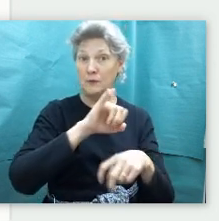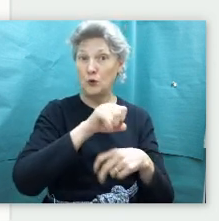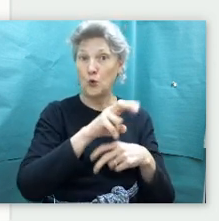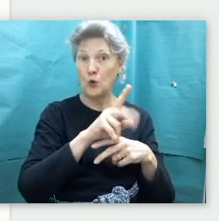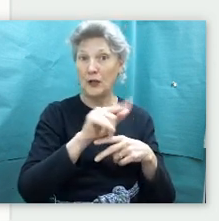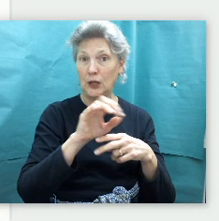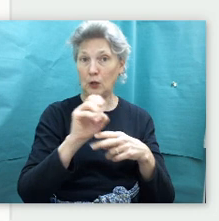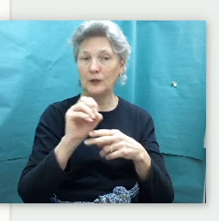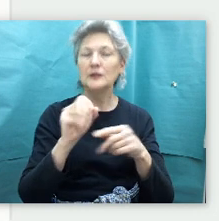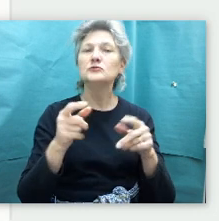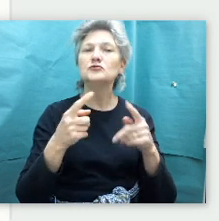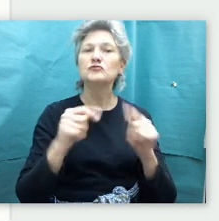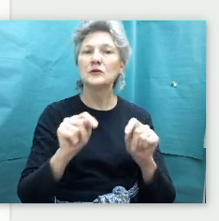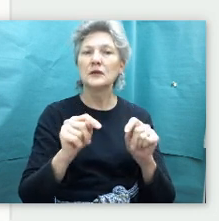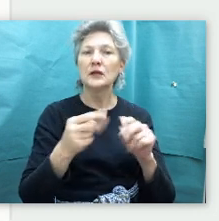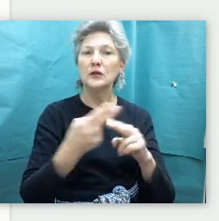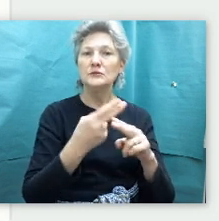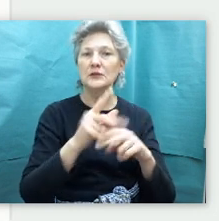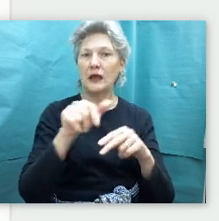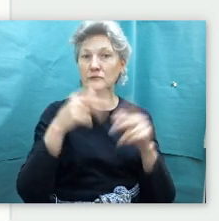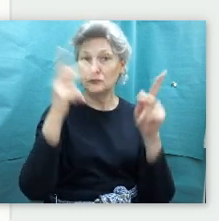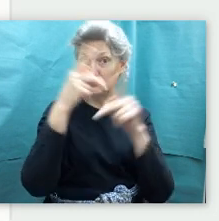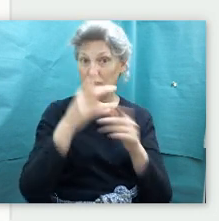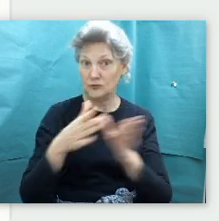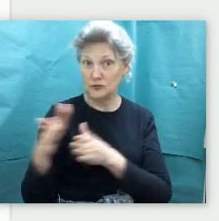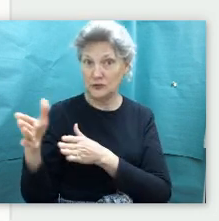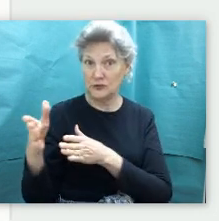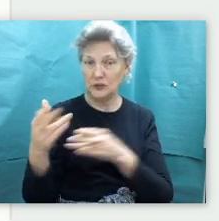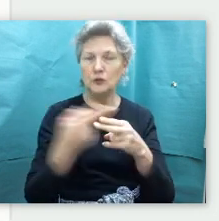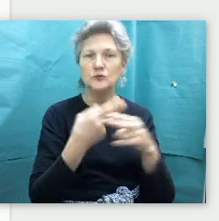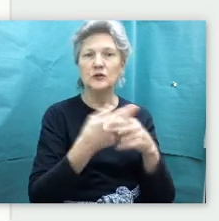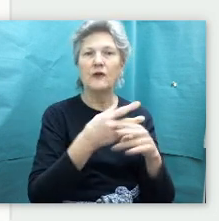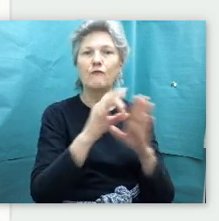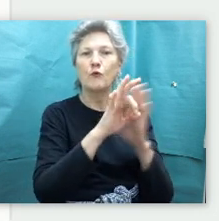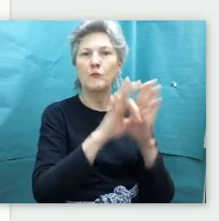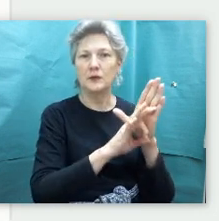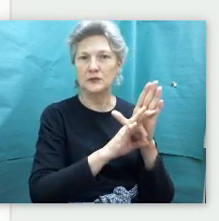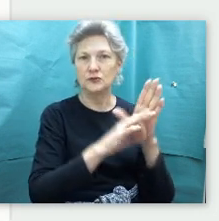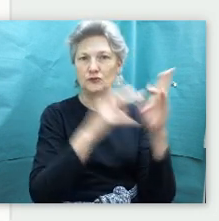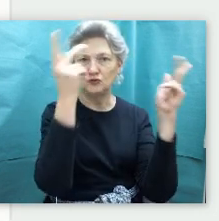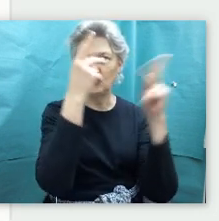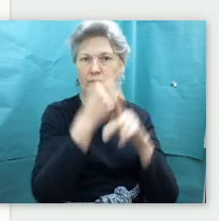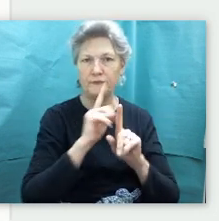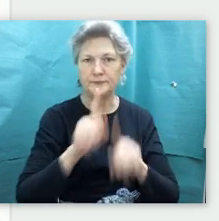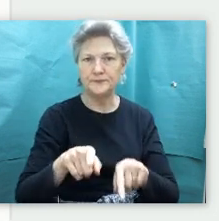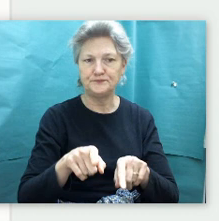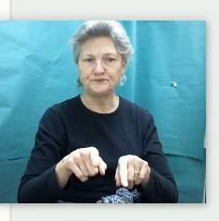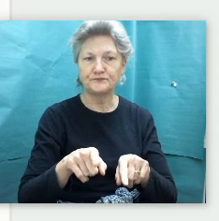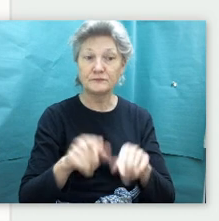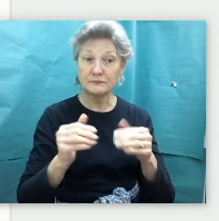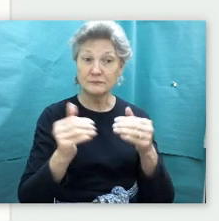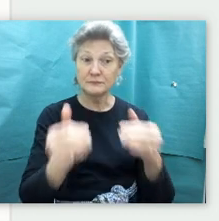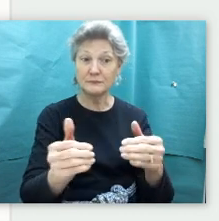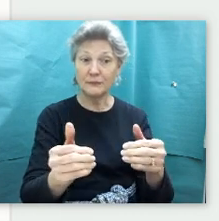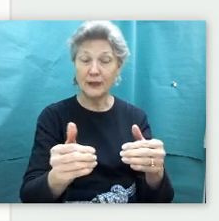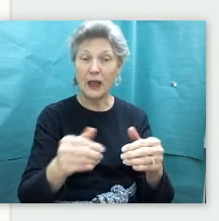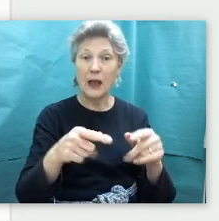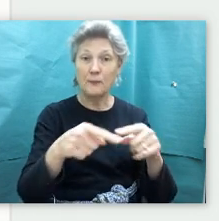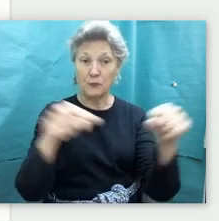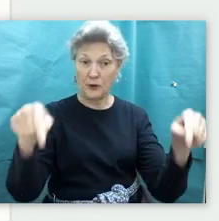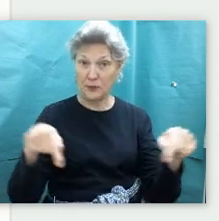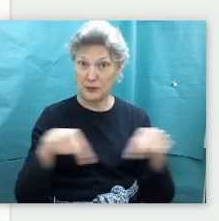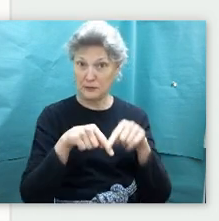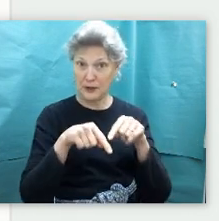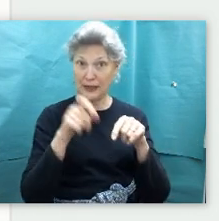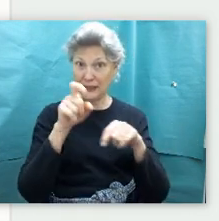other strategy of using a formula to solve. All right, so here we go. So my perimeter is what I'm trying